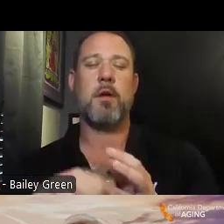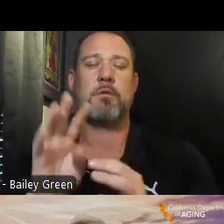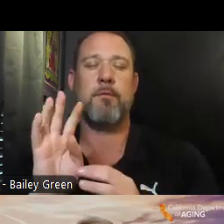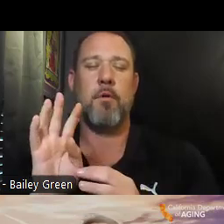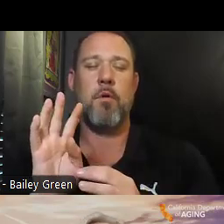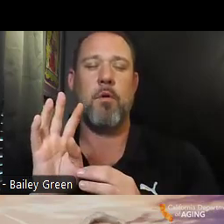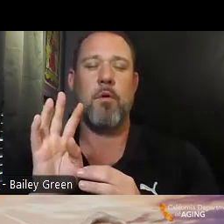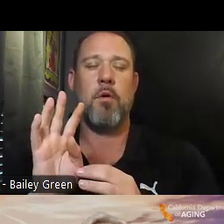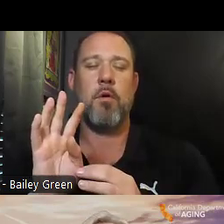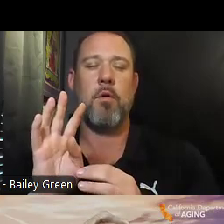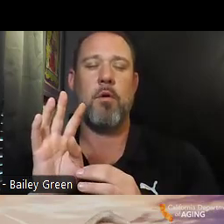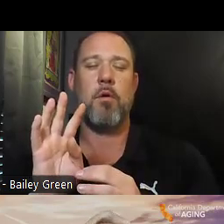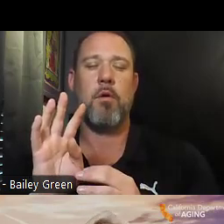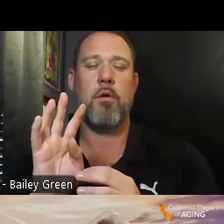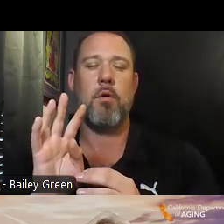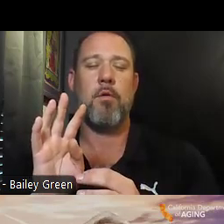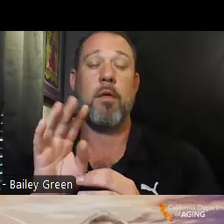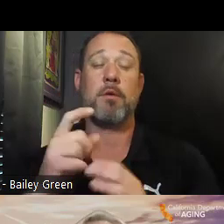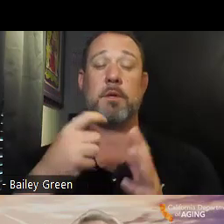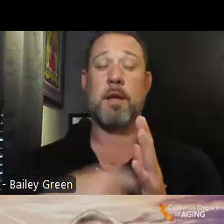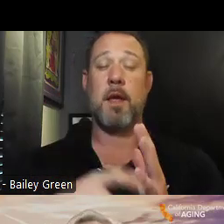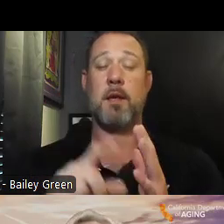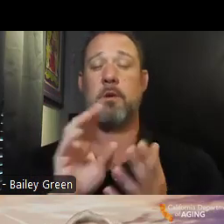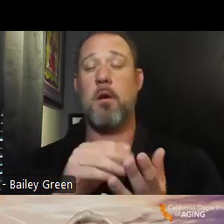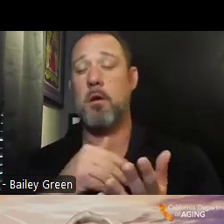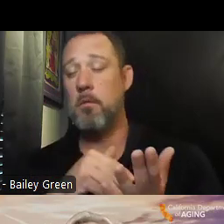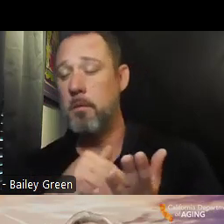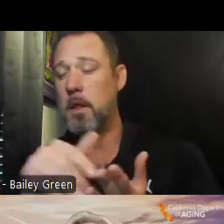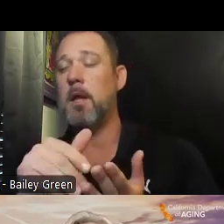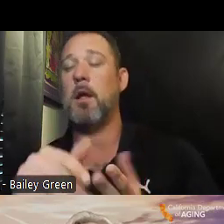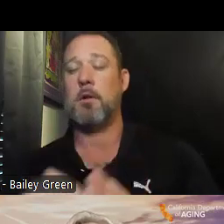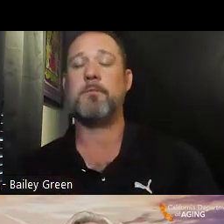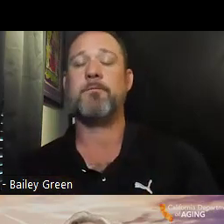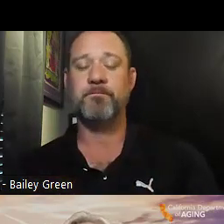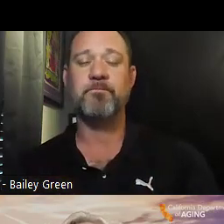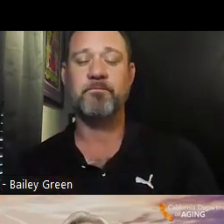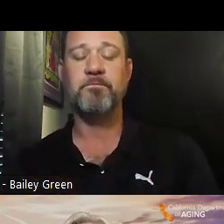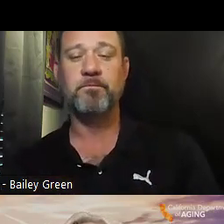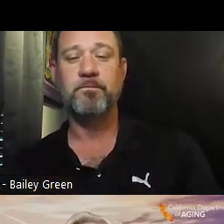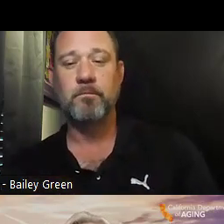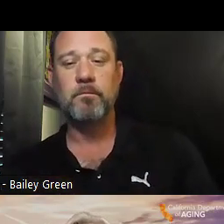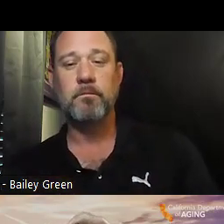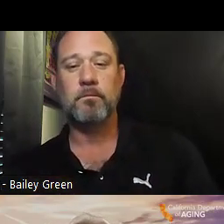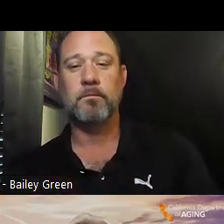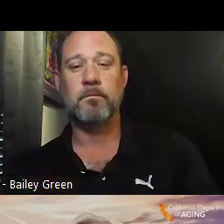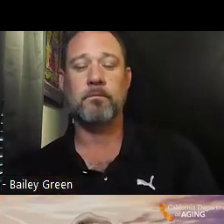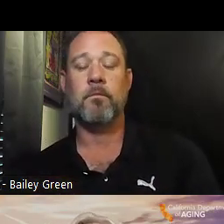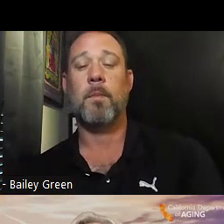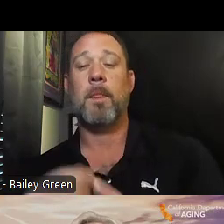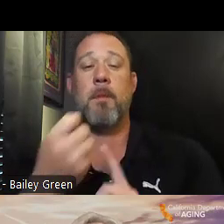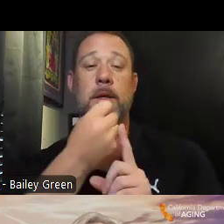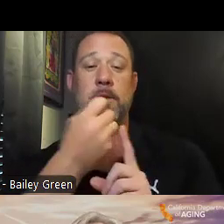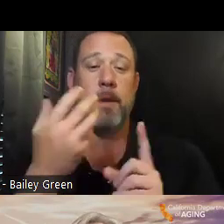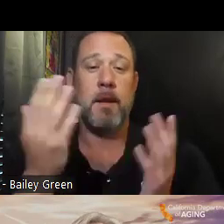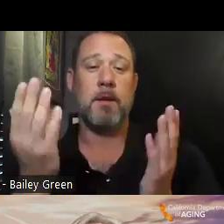was the tax on millionaires. By expanding services